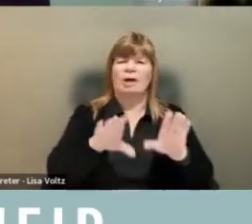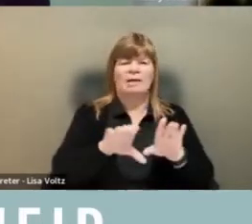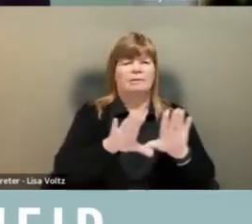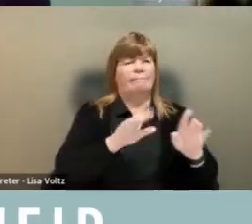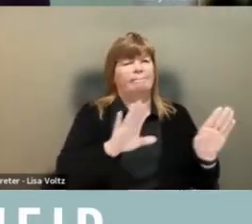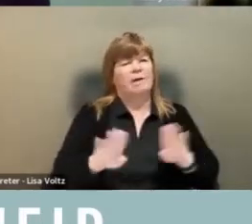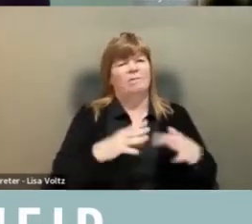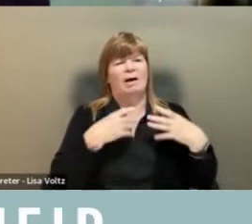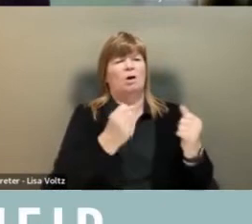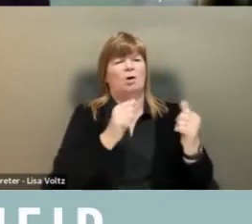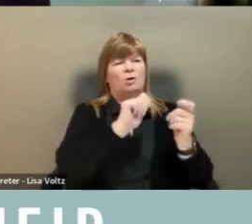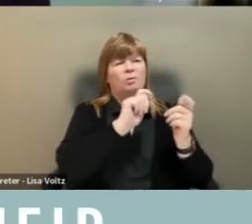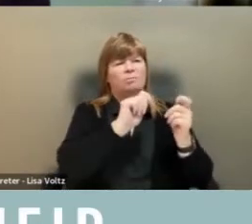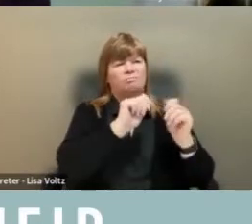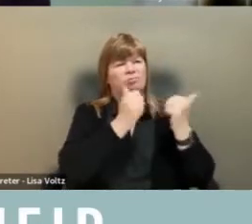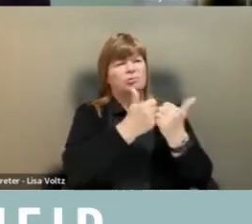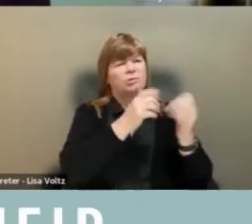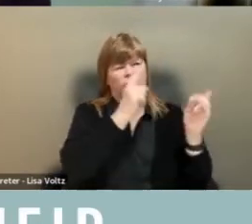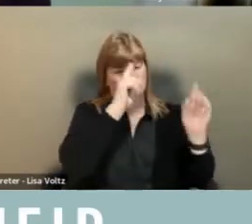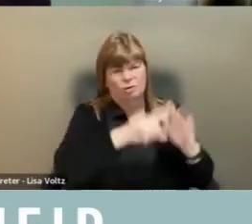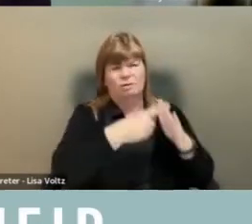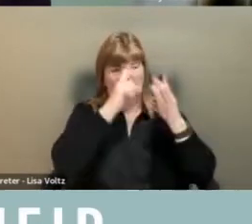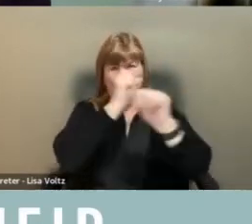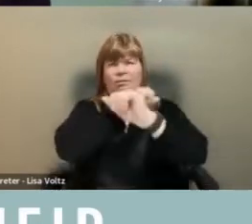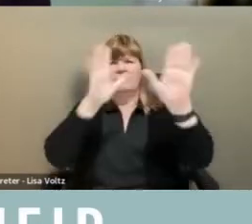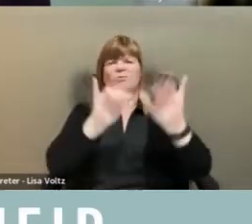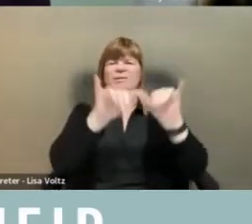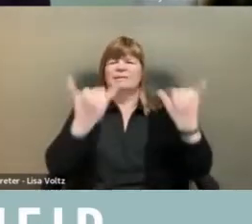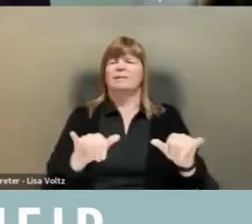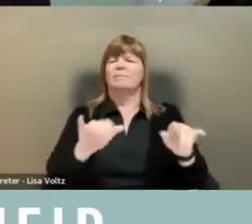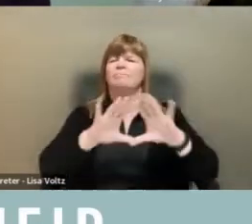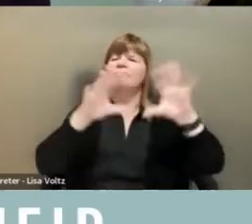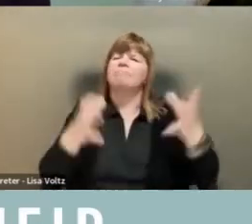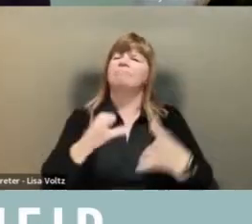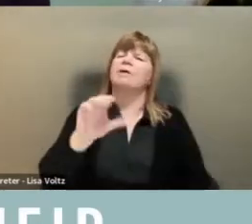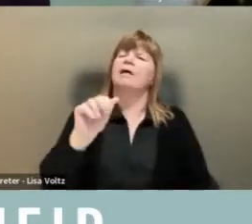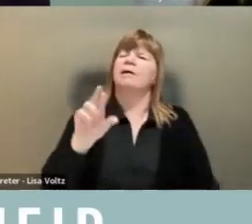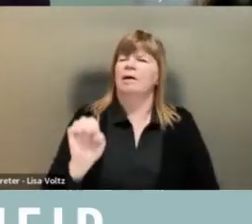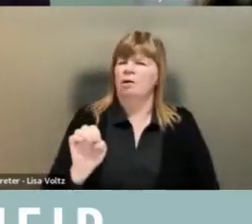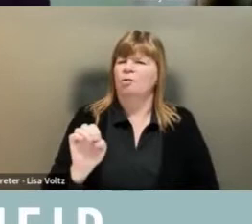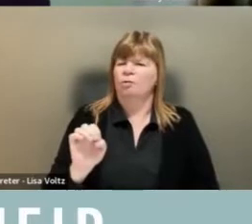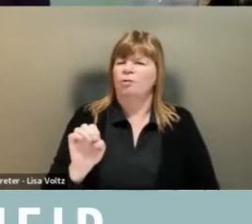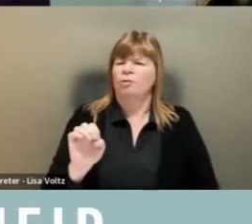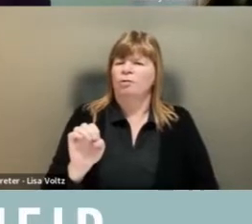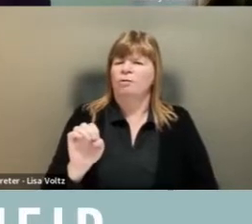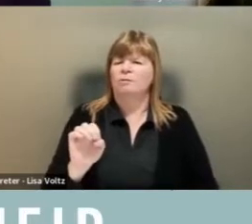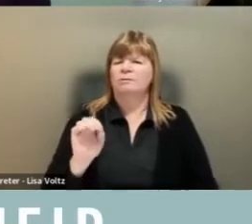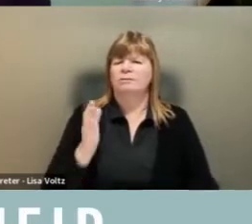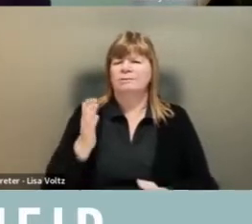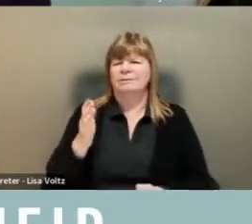move to thinking of their system as a system of care, you kind of get away from, well, mental